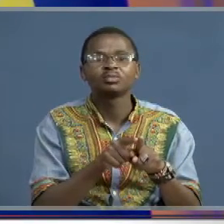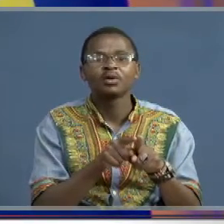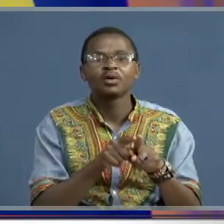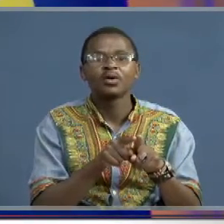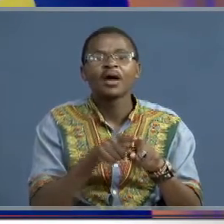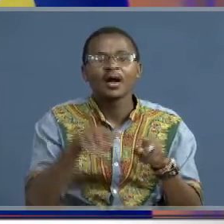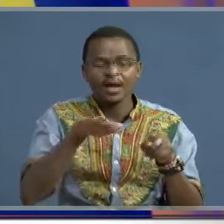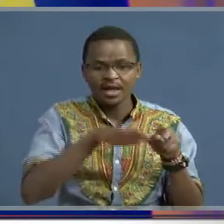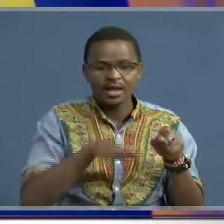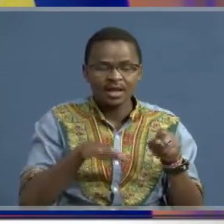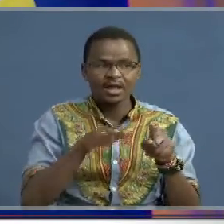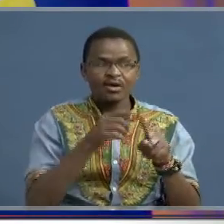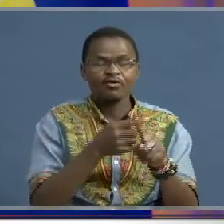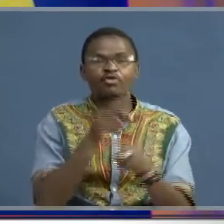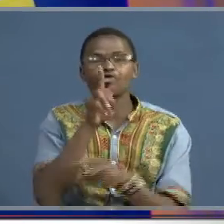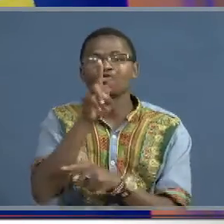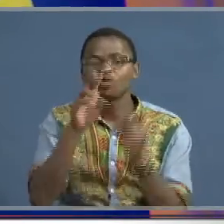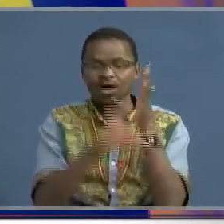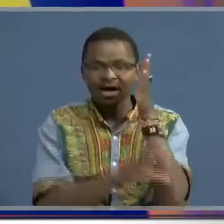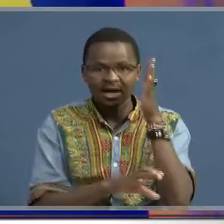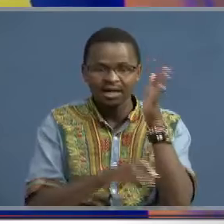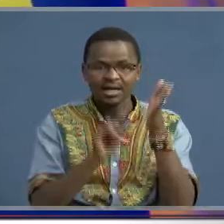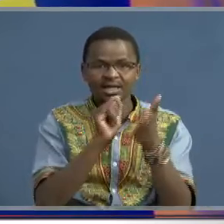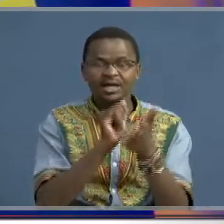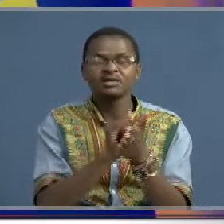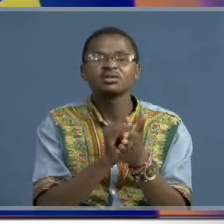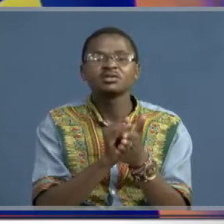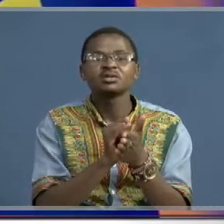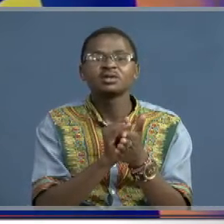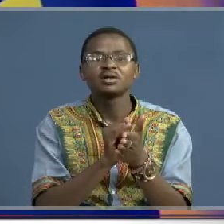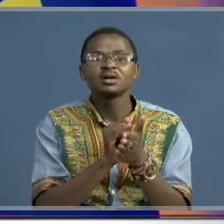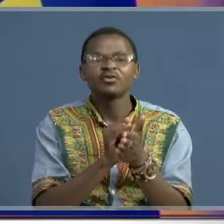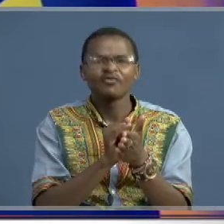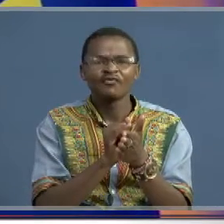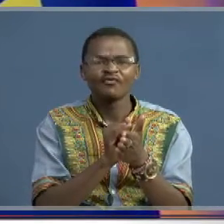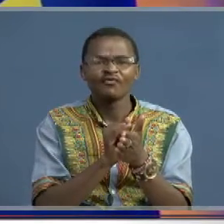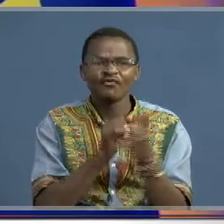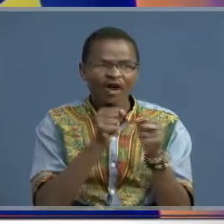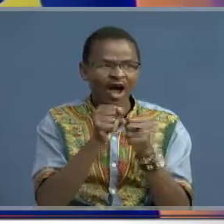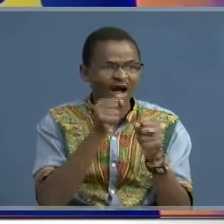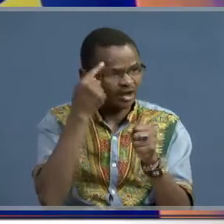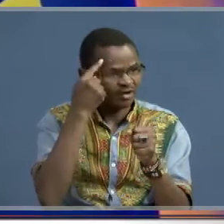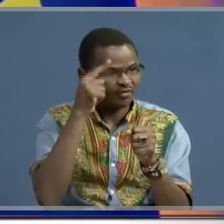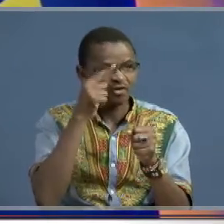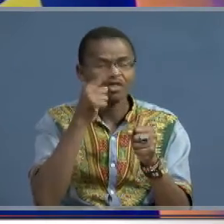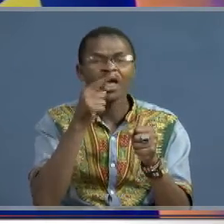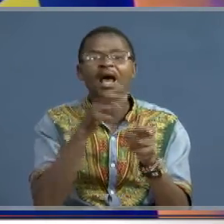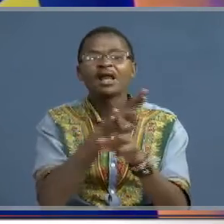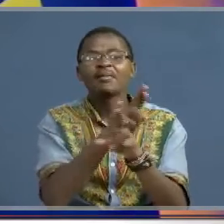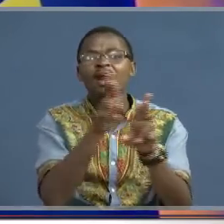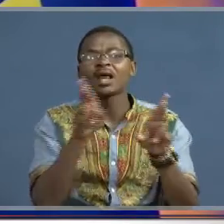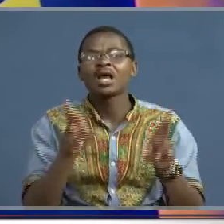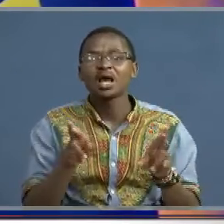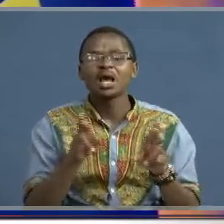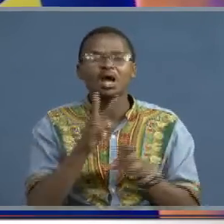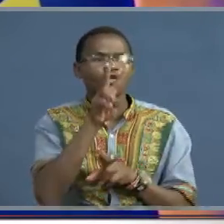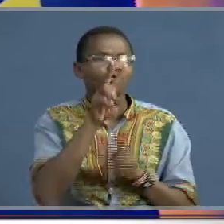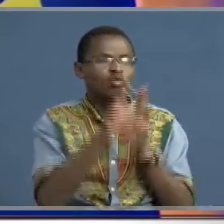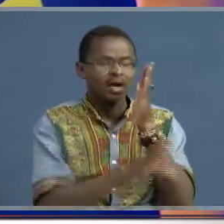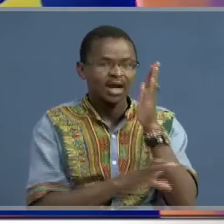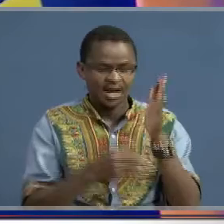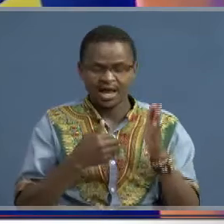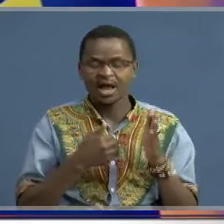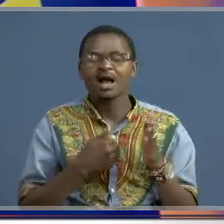background as two countries. It's two countries that had to fight for their liberation, two countries that